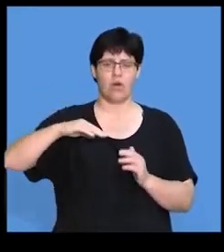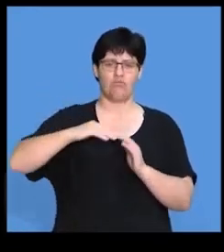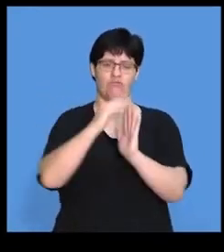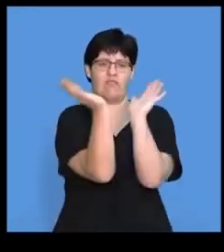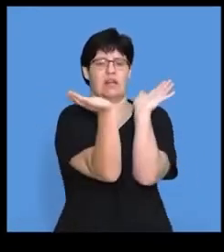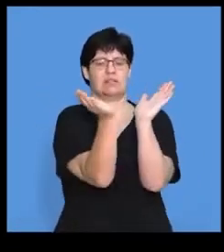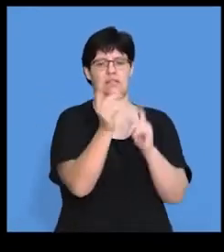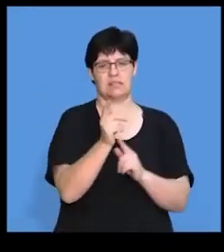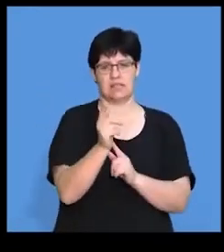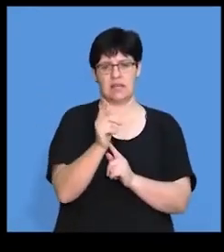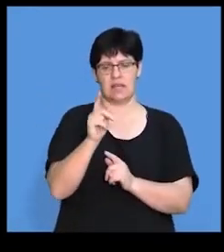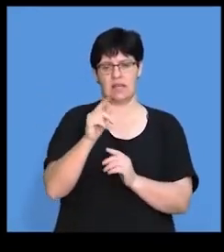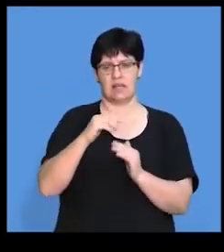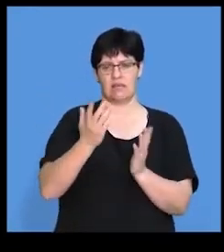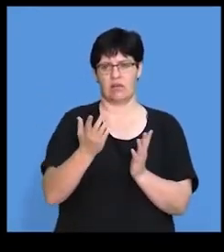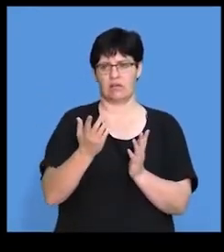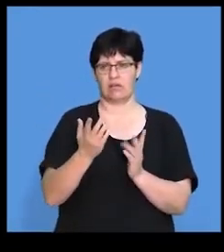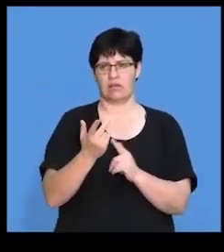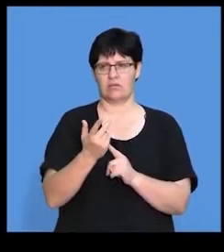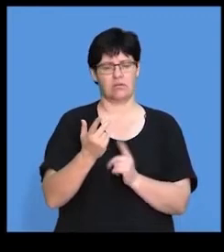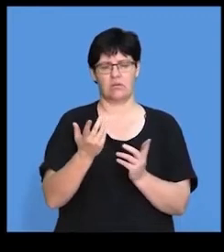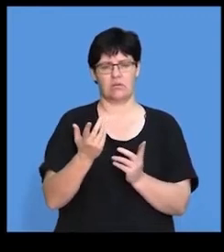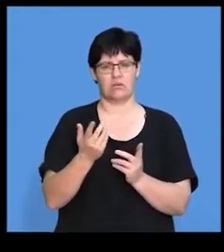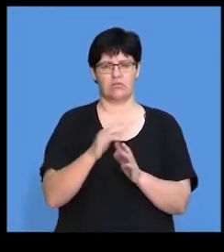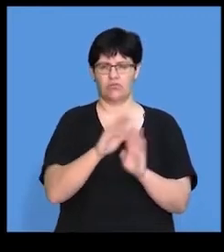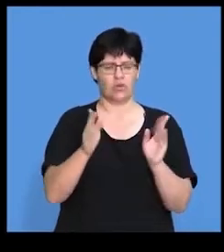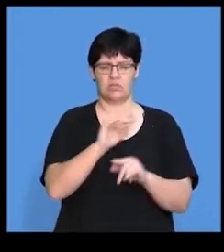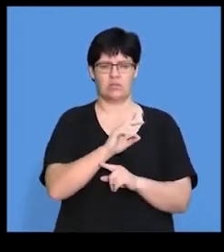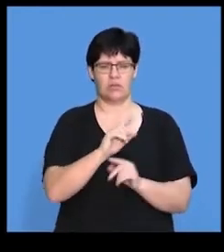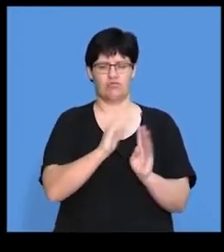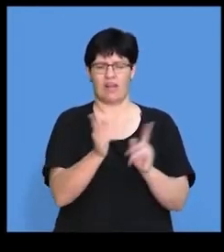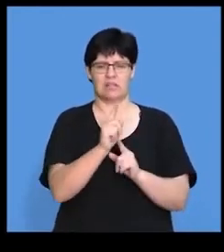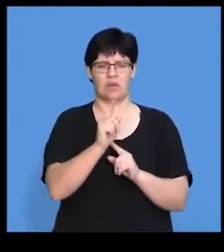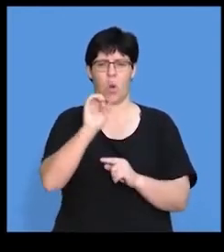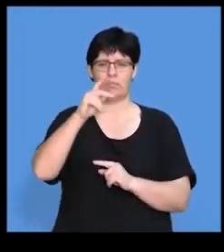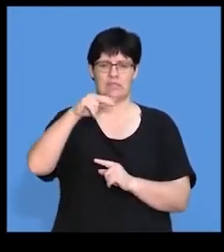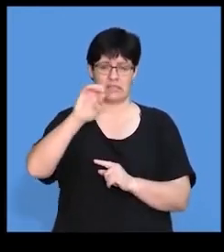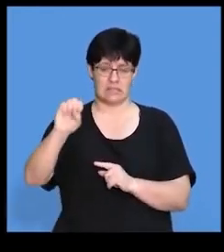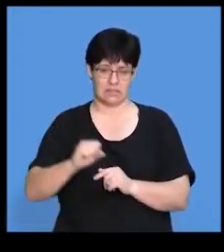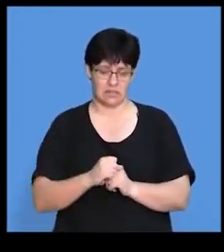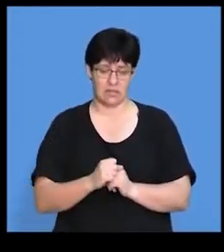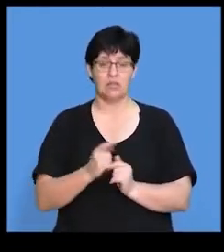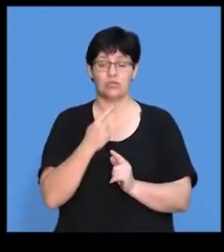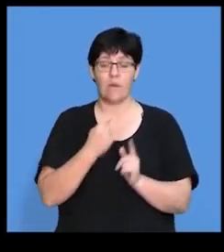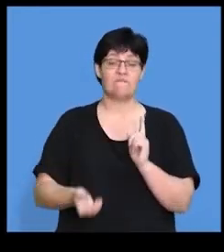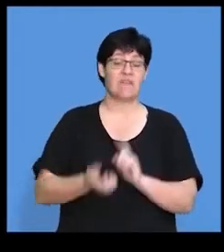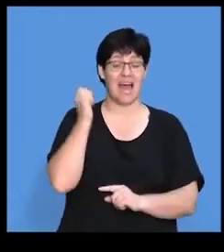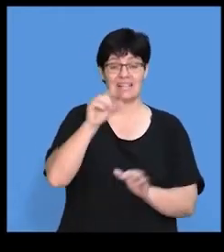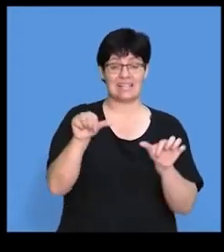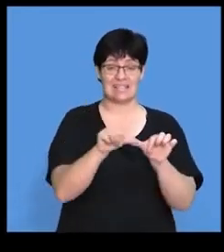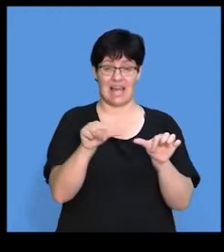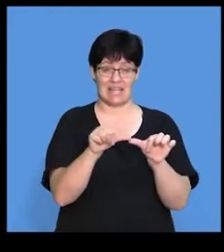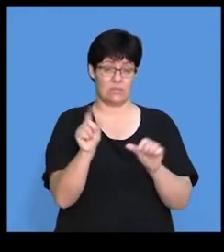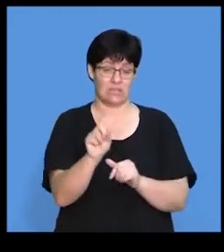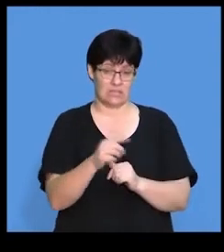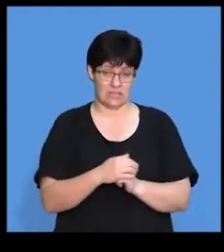angle. Okay, well, it's actually an obtuse angle. It's not actually a reflex angle. So how are we going to find the size of that angle